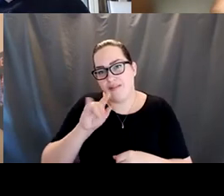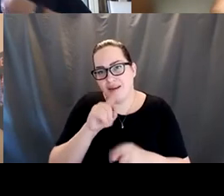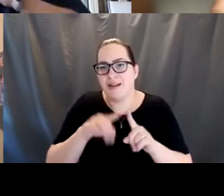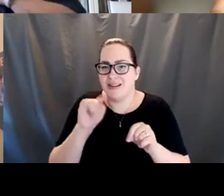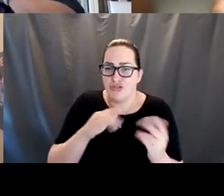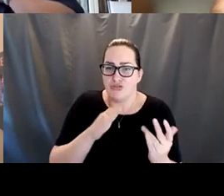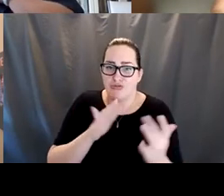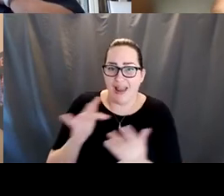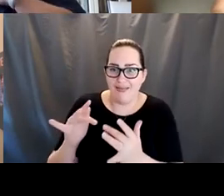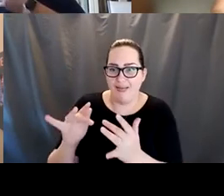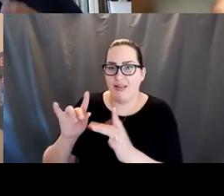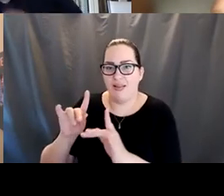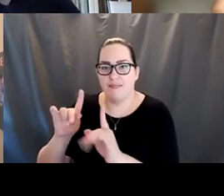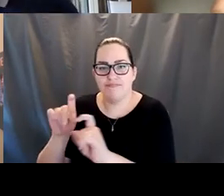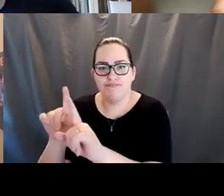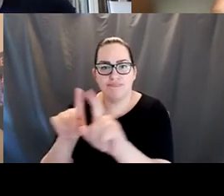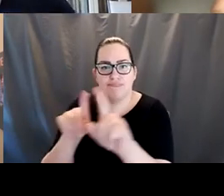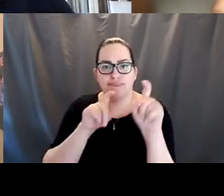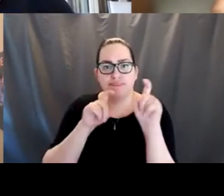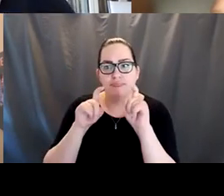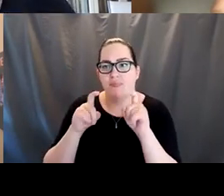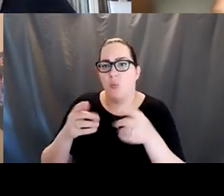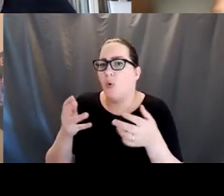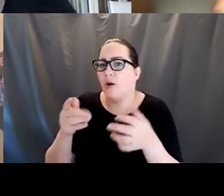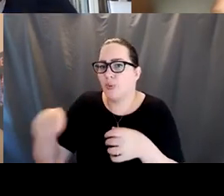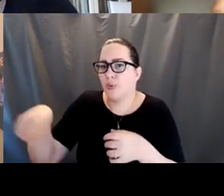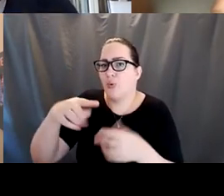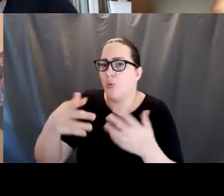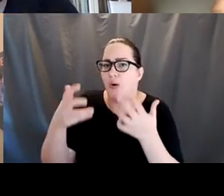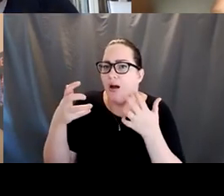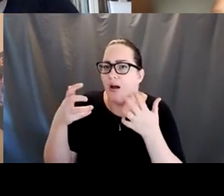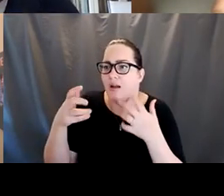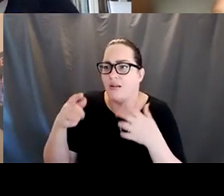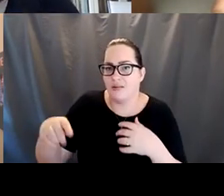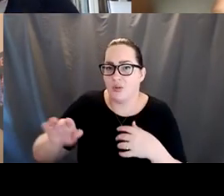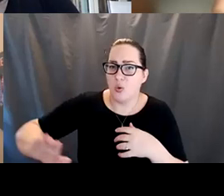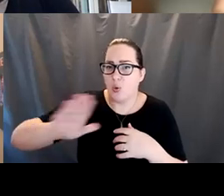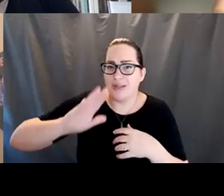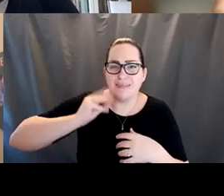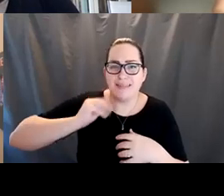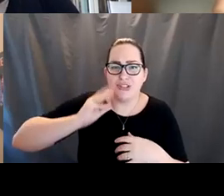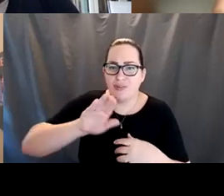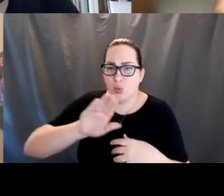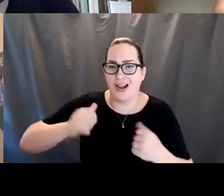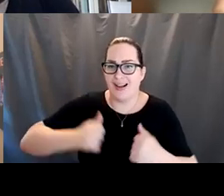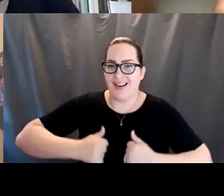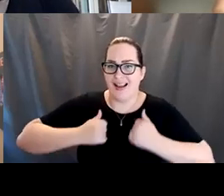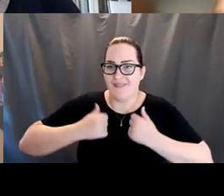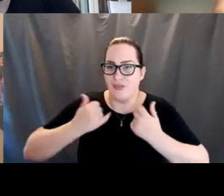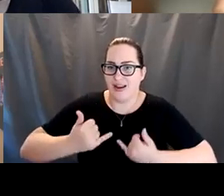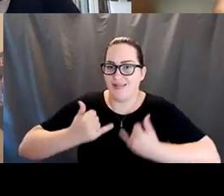mean, I can't describe it. I don't even remember the second part of the question. It was just, yeah.